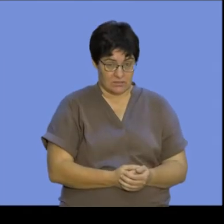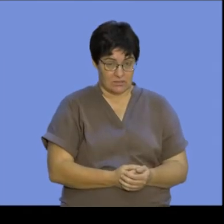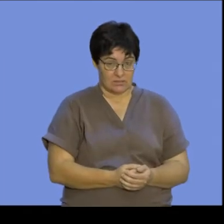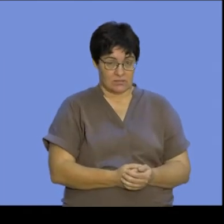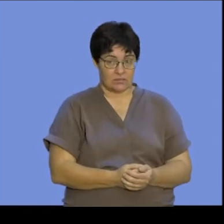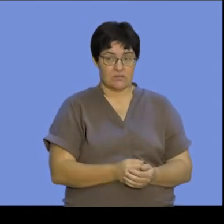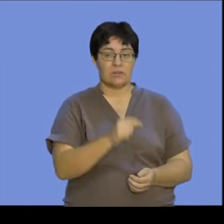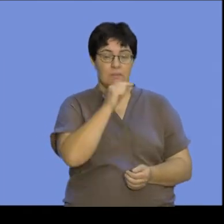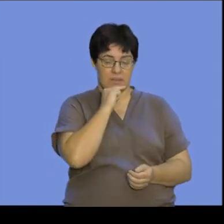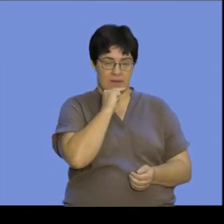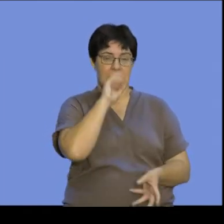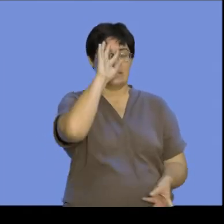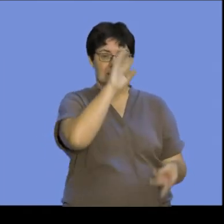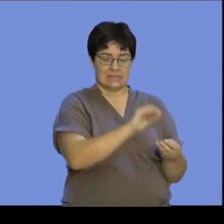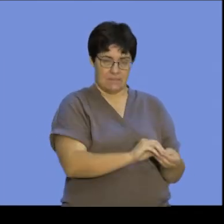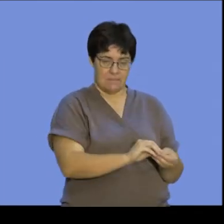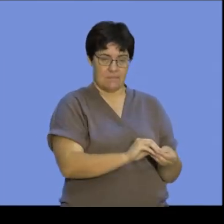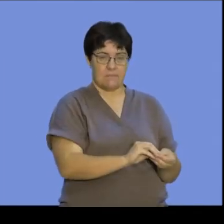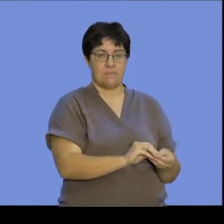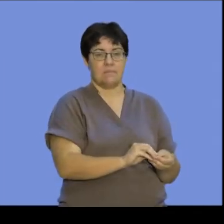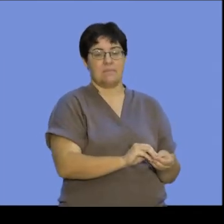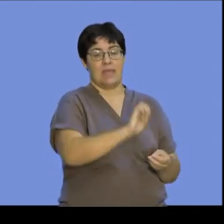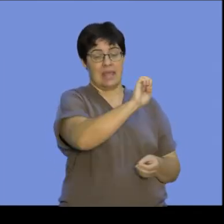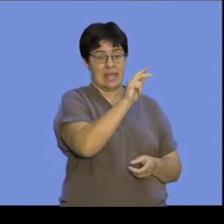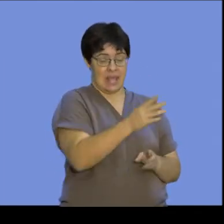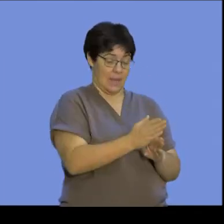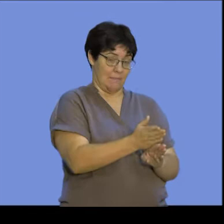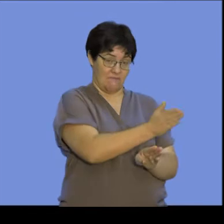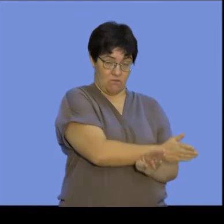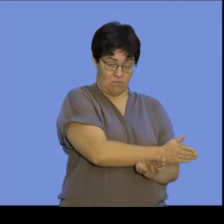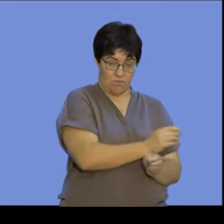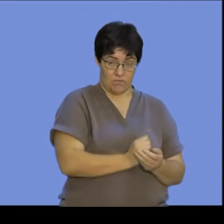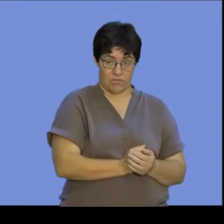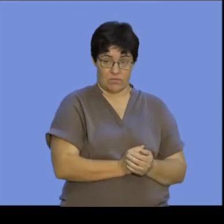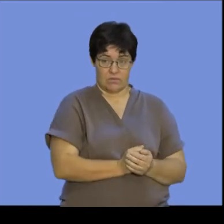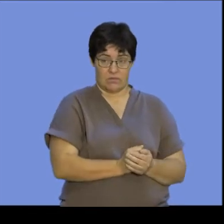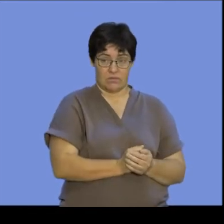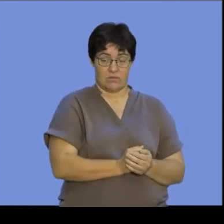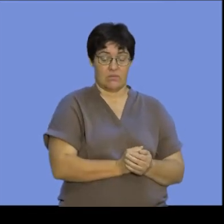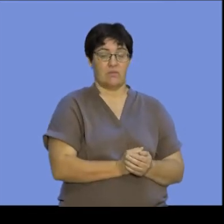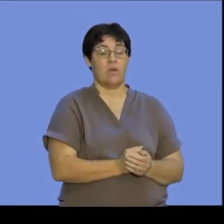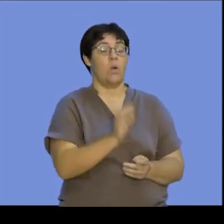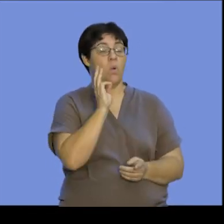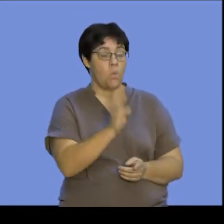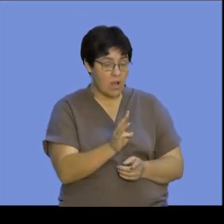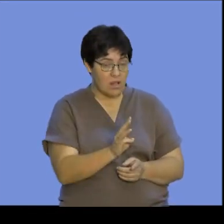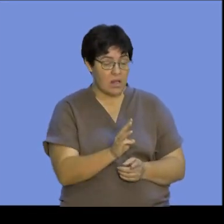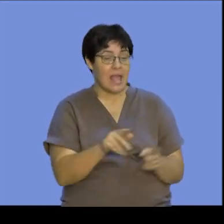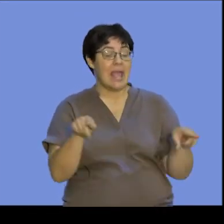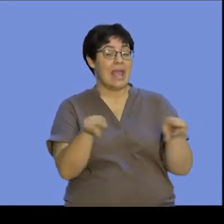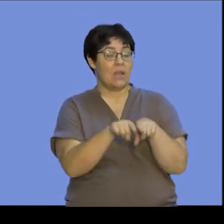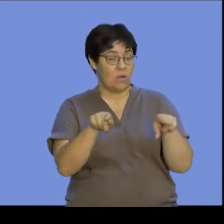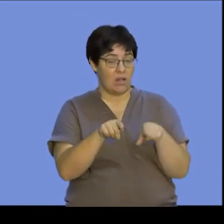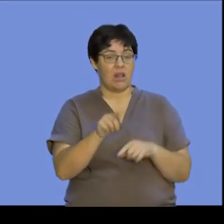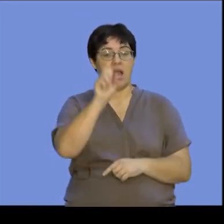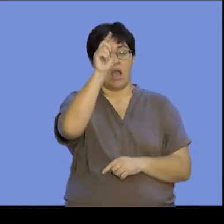the sum of the kinetic energy before will be equal to a half mass